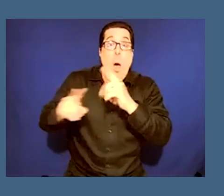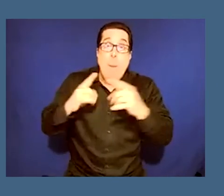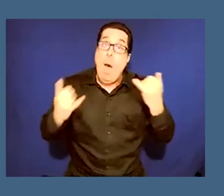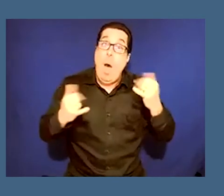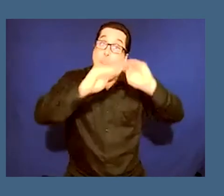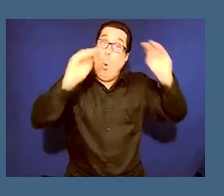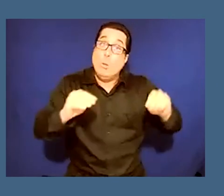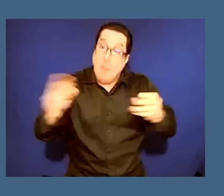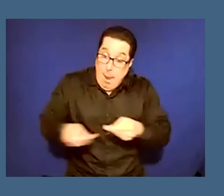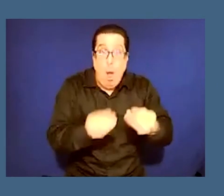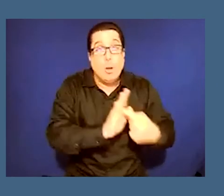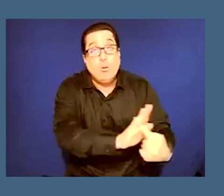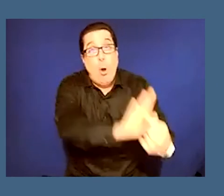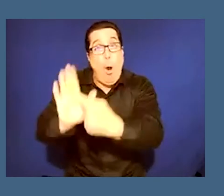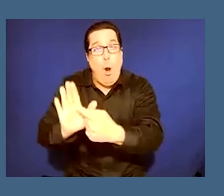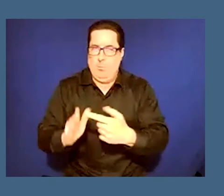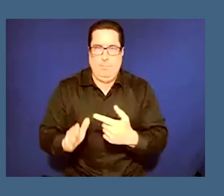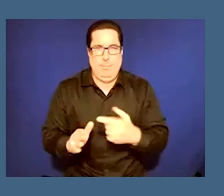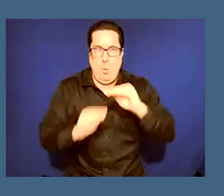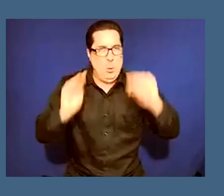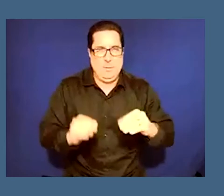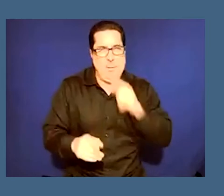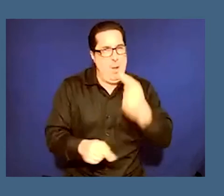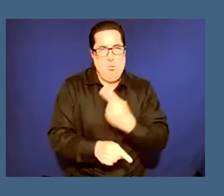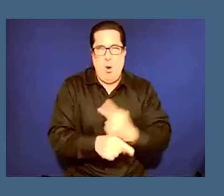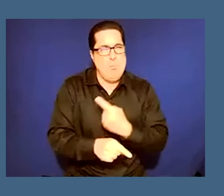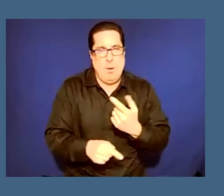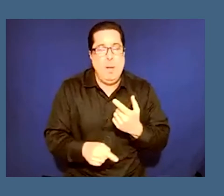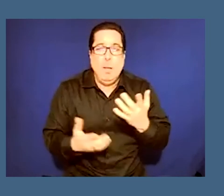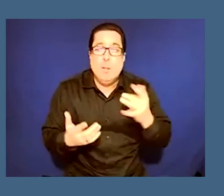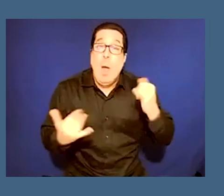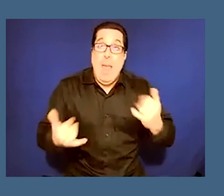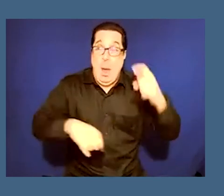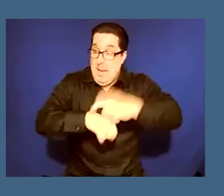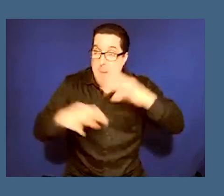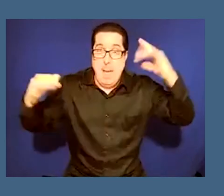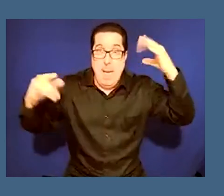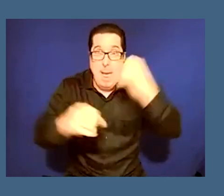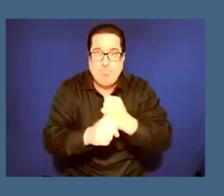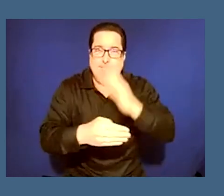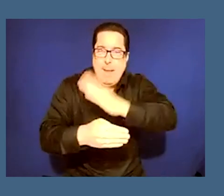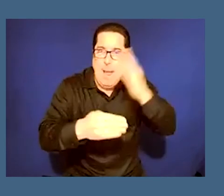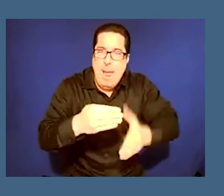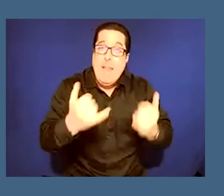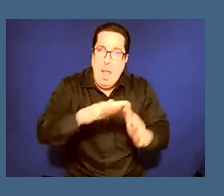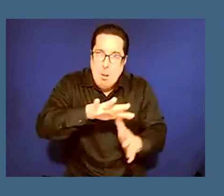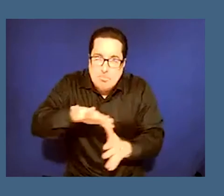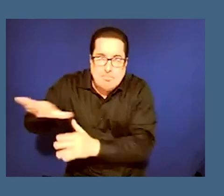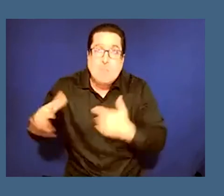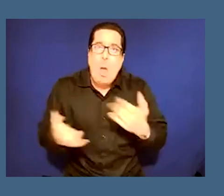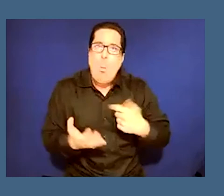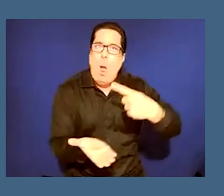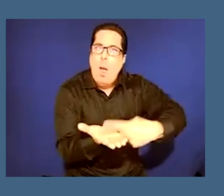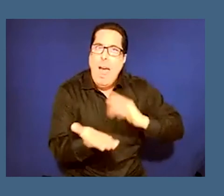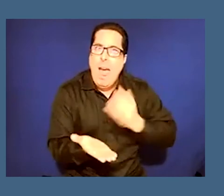us all right our time is coming to an end and so i want us to end on this note about what